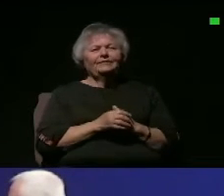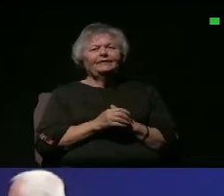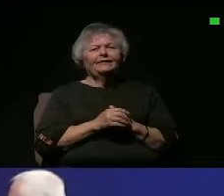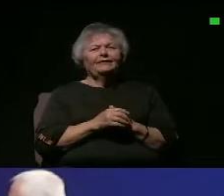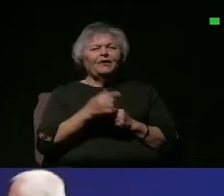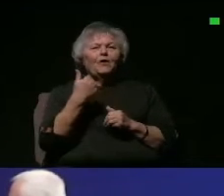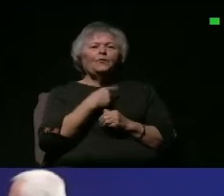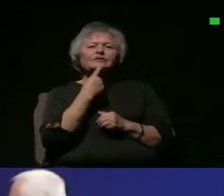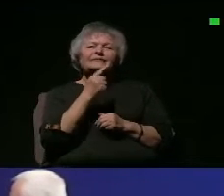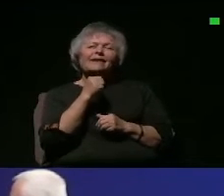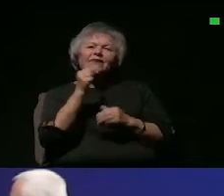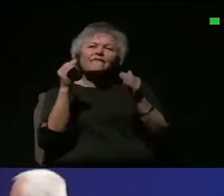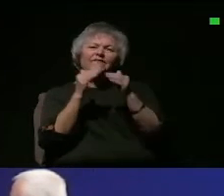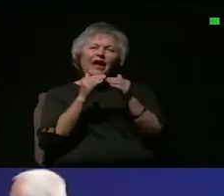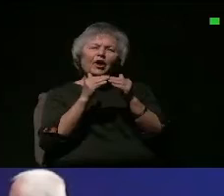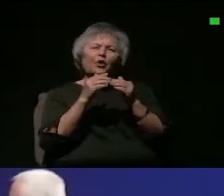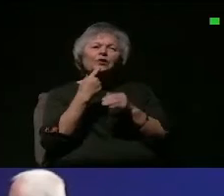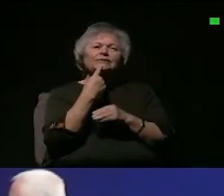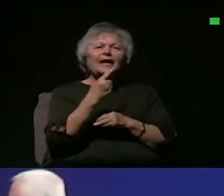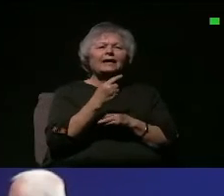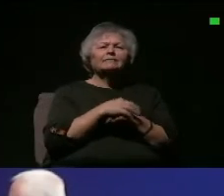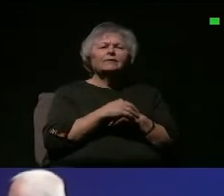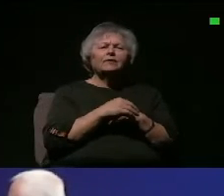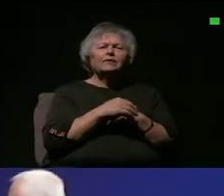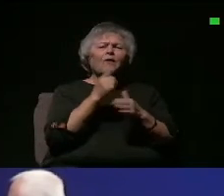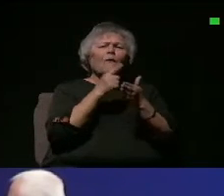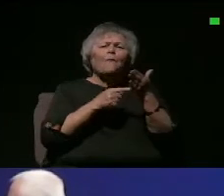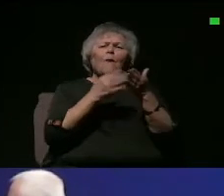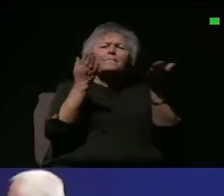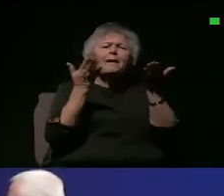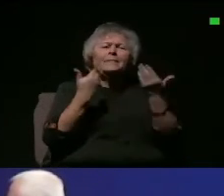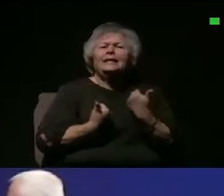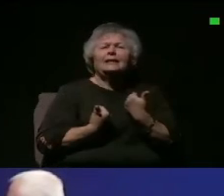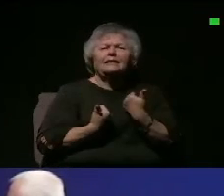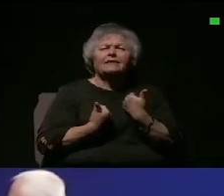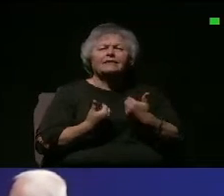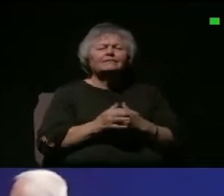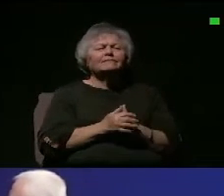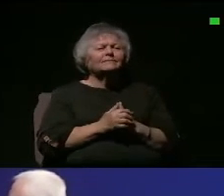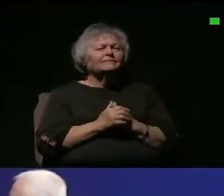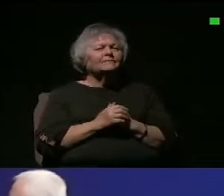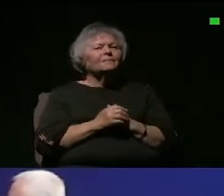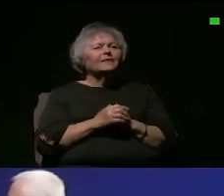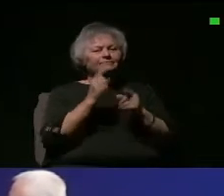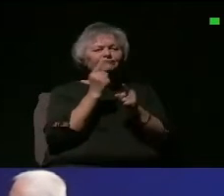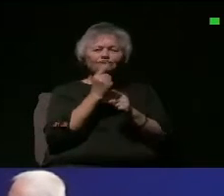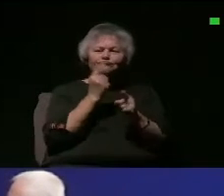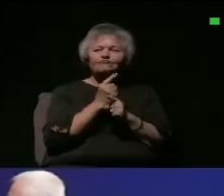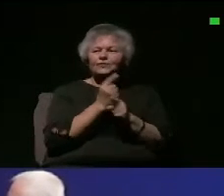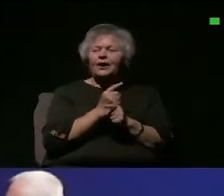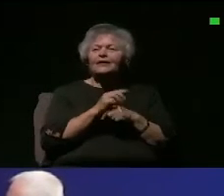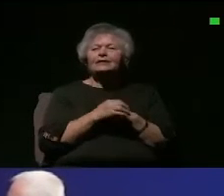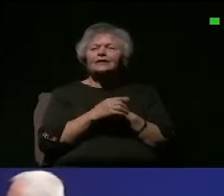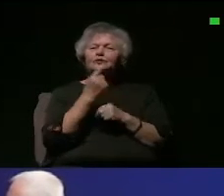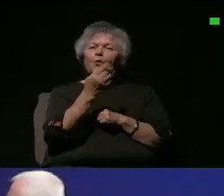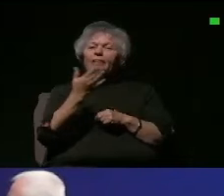we're saying it's not fair, is we're really going, hey, this, what about me? You know, we're kind of throwing our lip out and pouting. You know, yeah, that's right. And it's one thing to tell